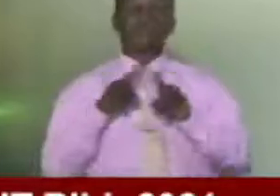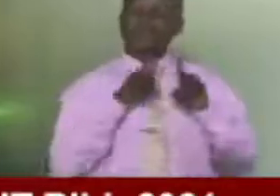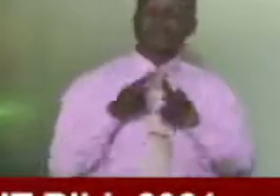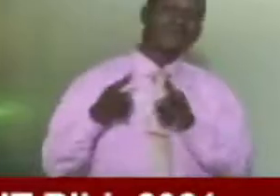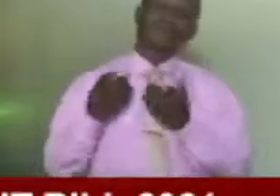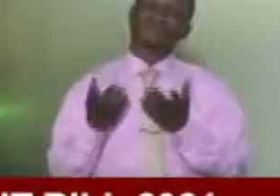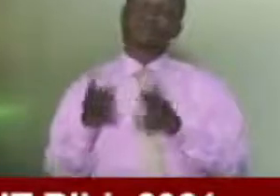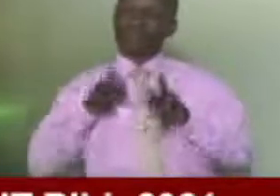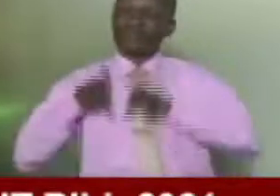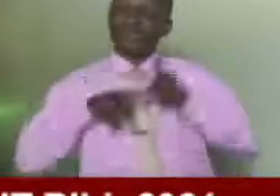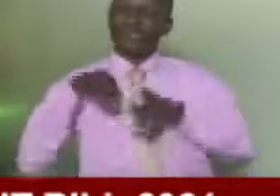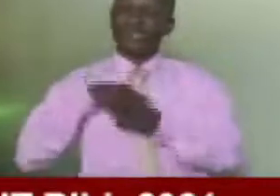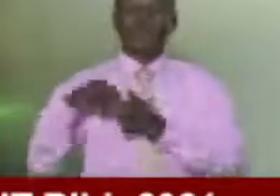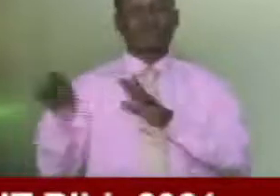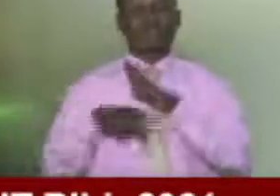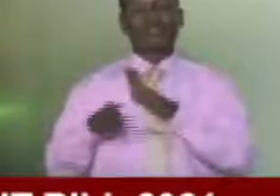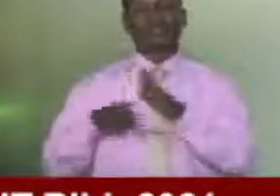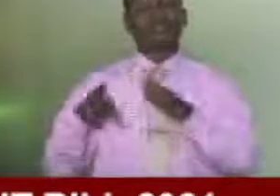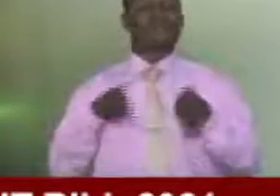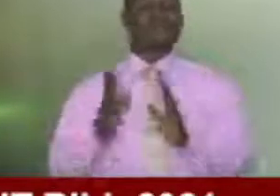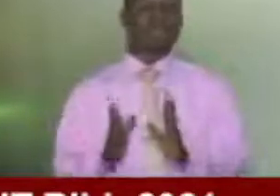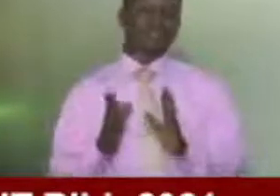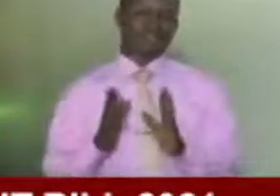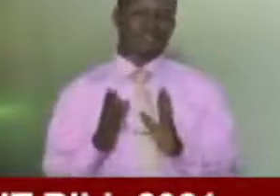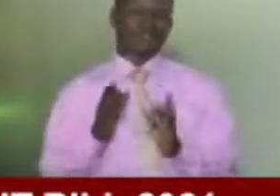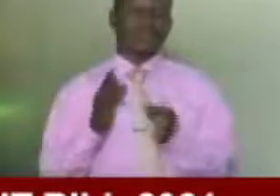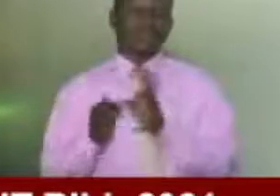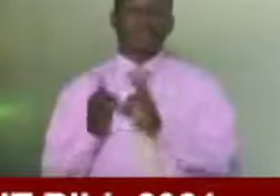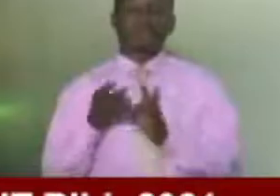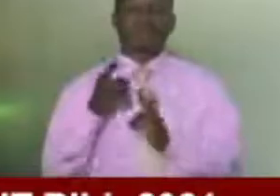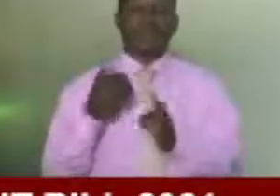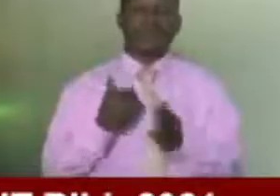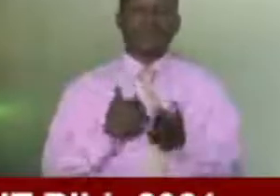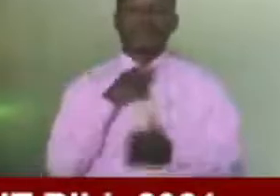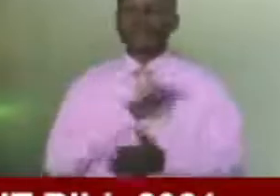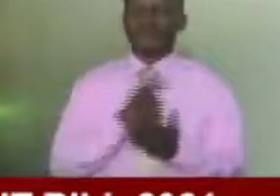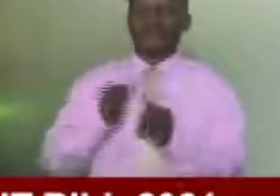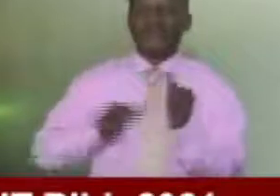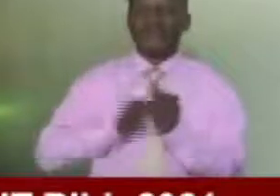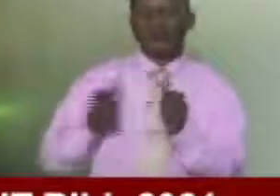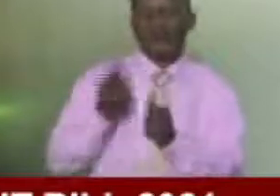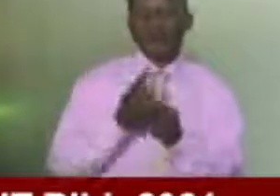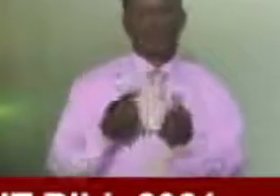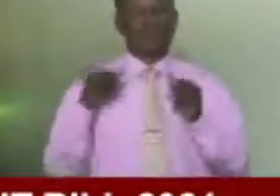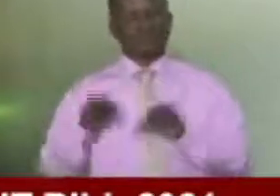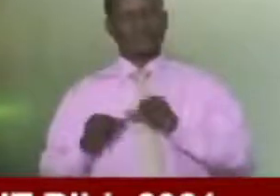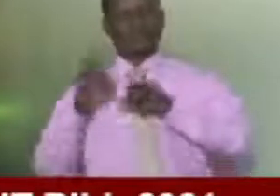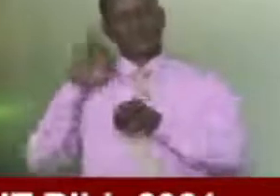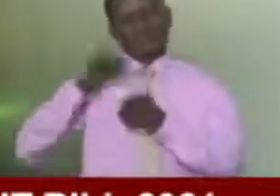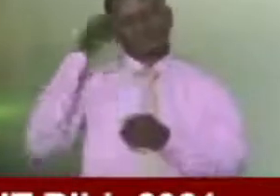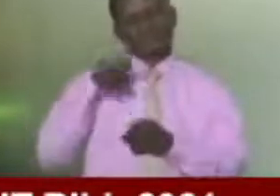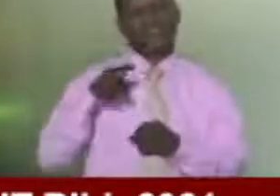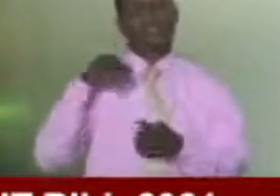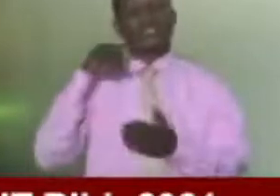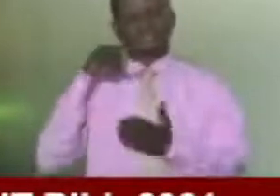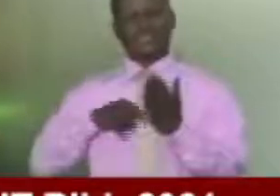parties. But direct primaries, if you are vibrant enough, you are qualified enough, everyone can now vote for you and say, yes, this is our